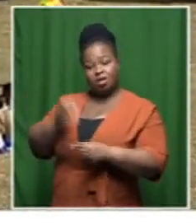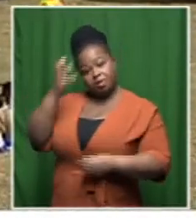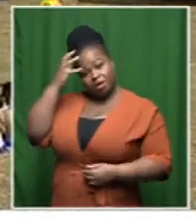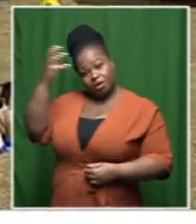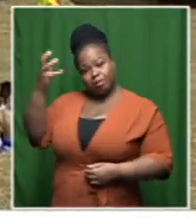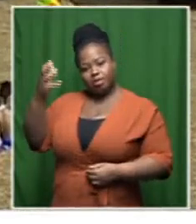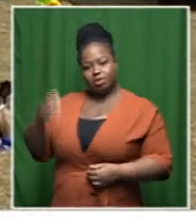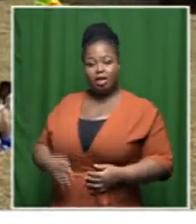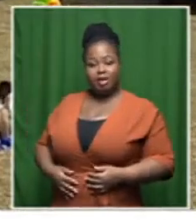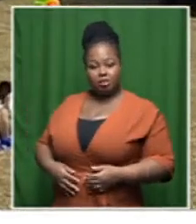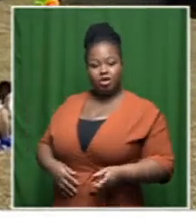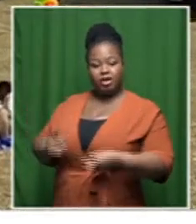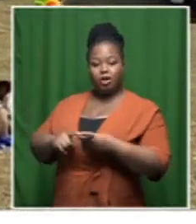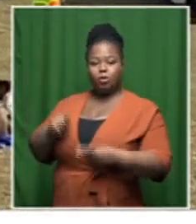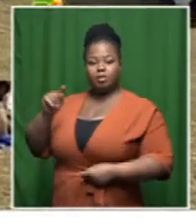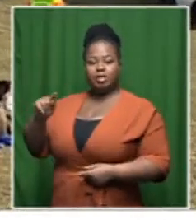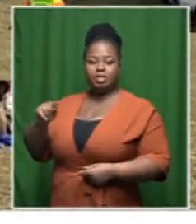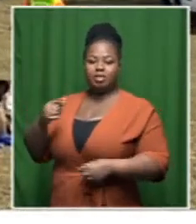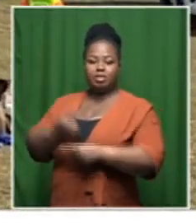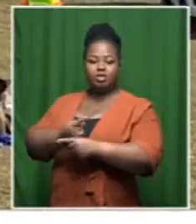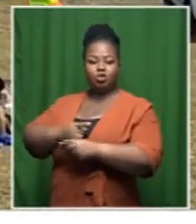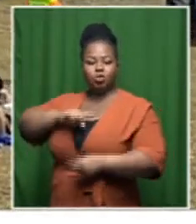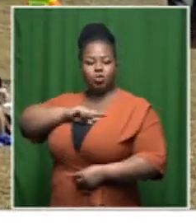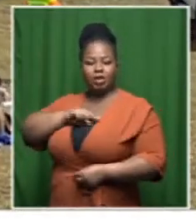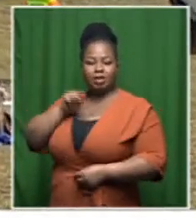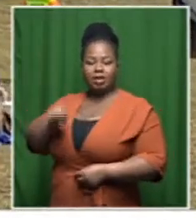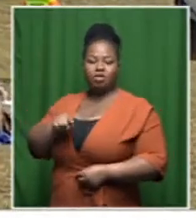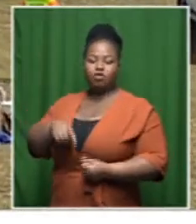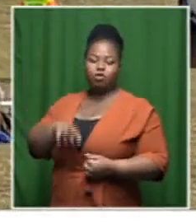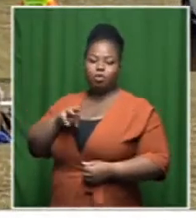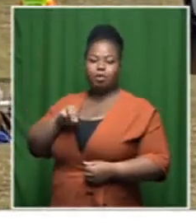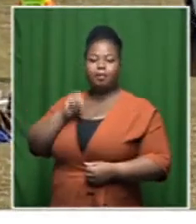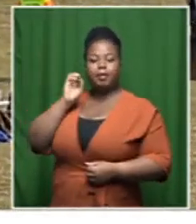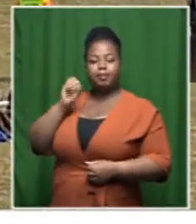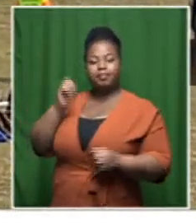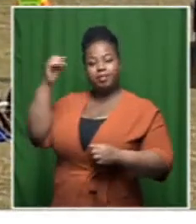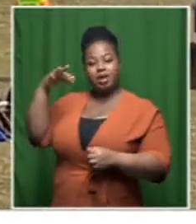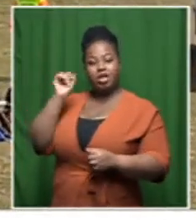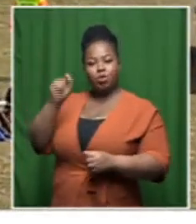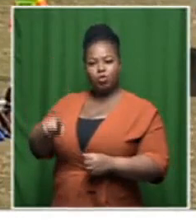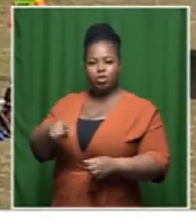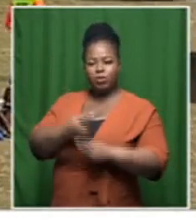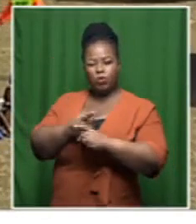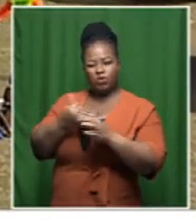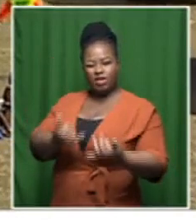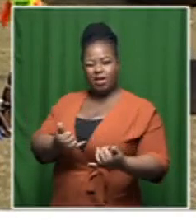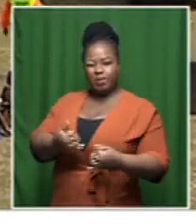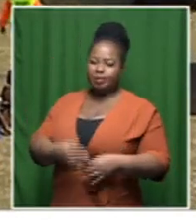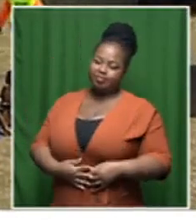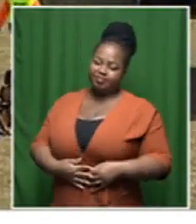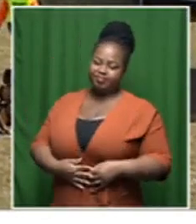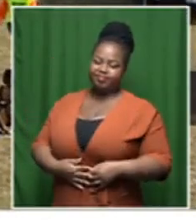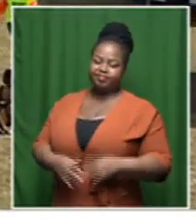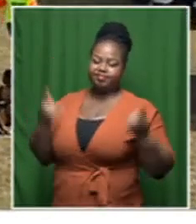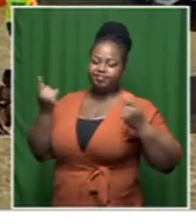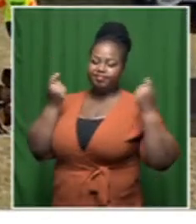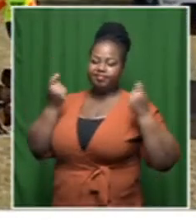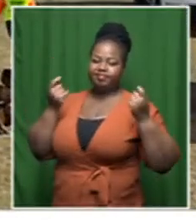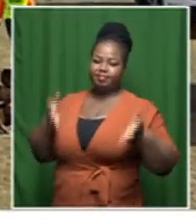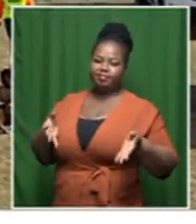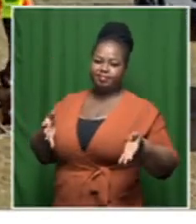have said, this is a request from Amakosi around Umkhanyakude. So will be here to grace our